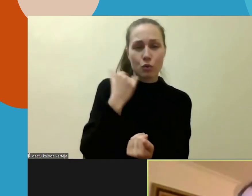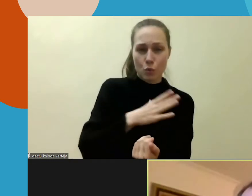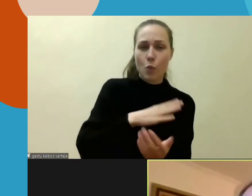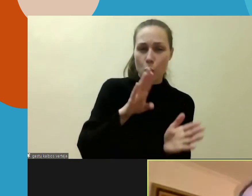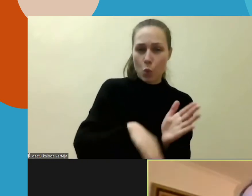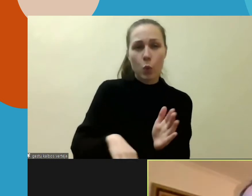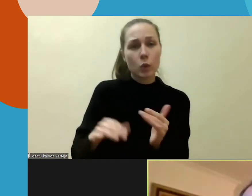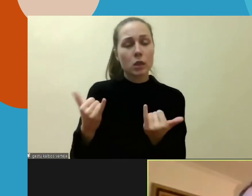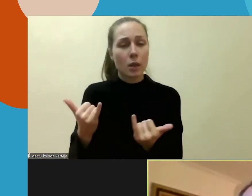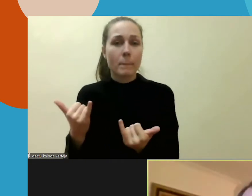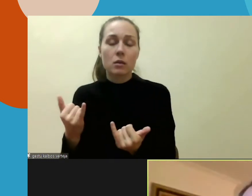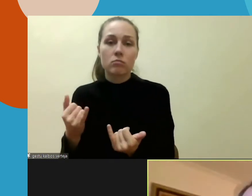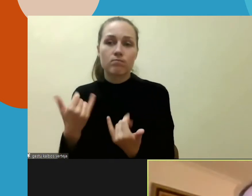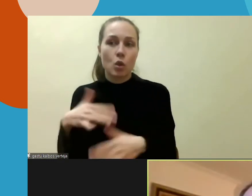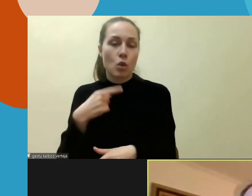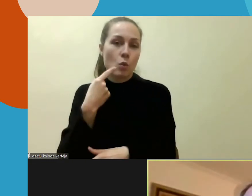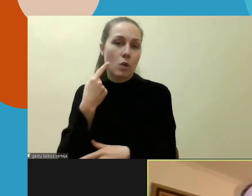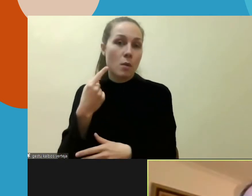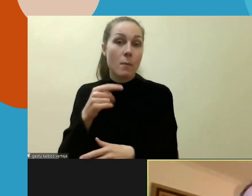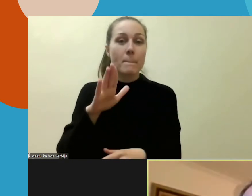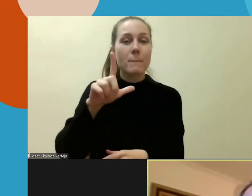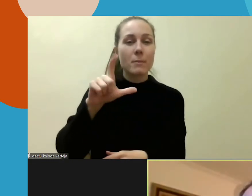it was as if the ground was ready